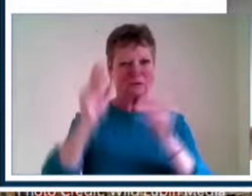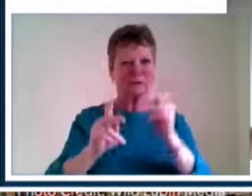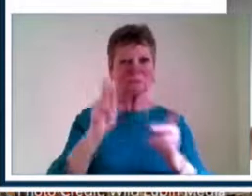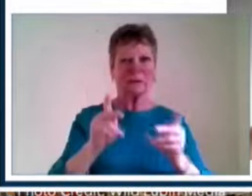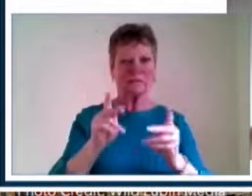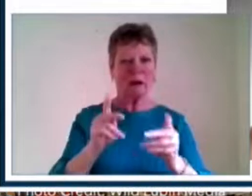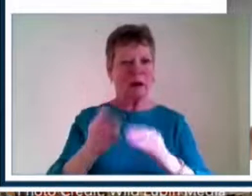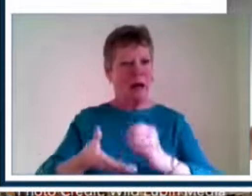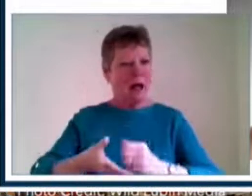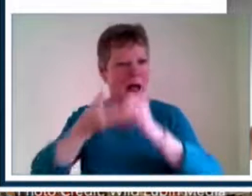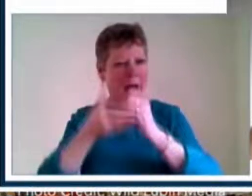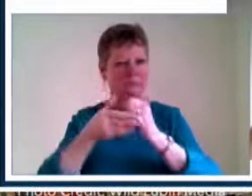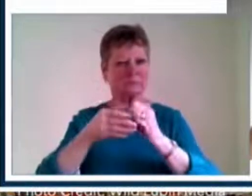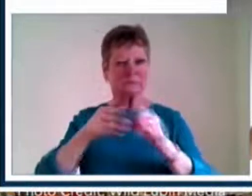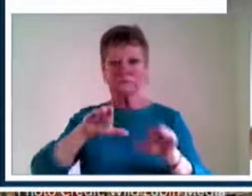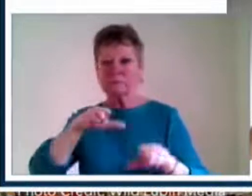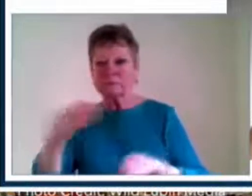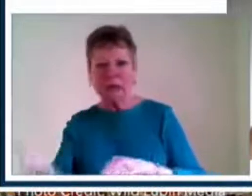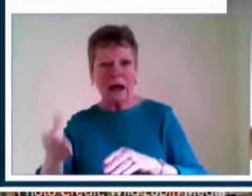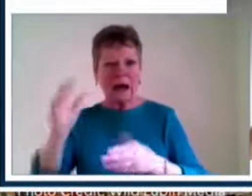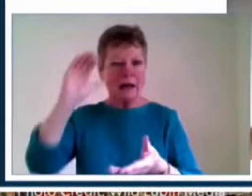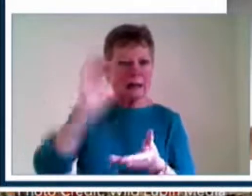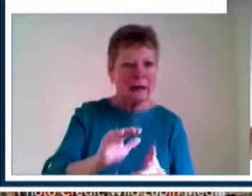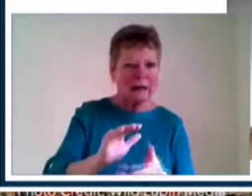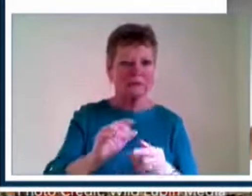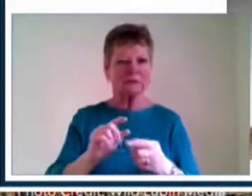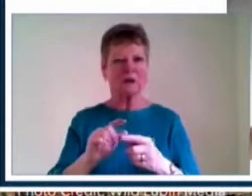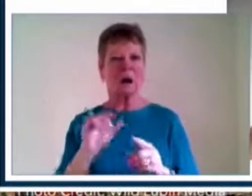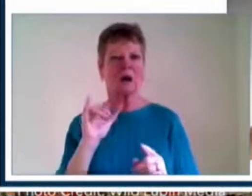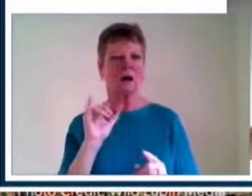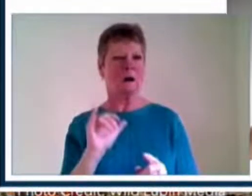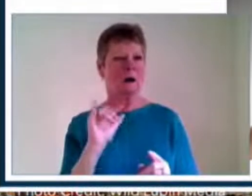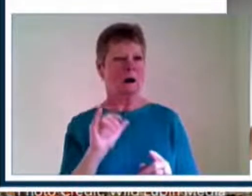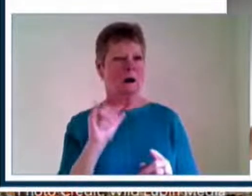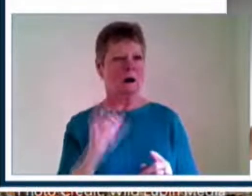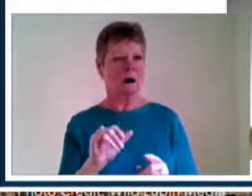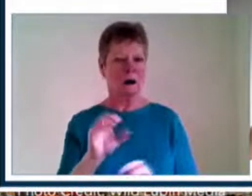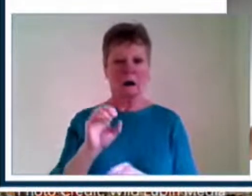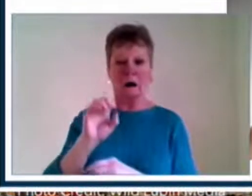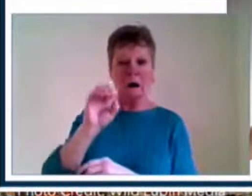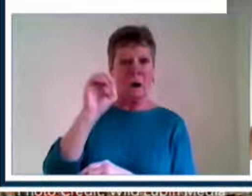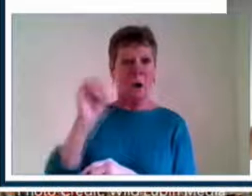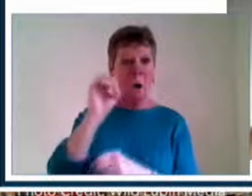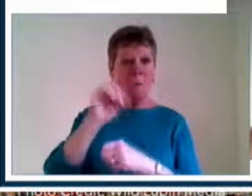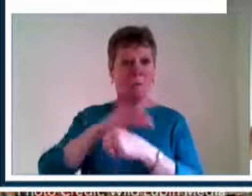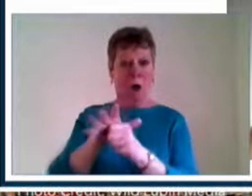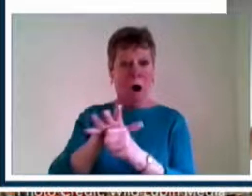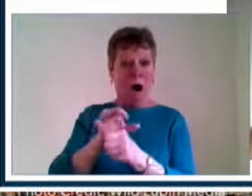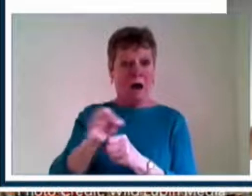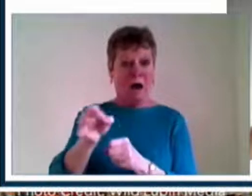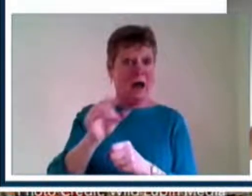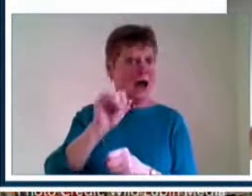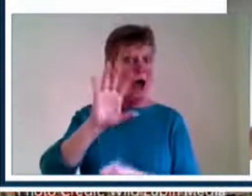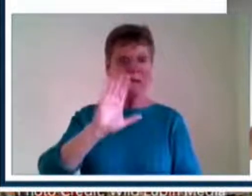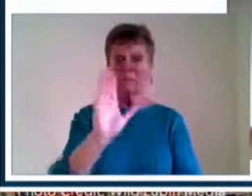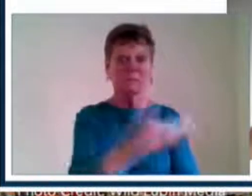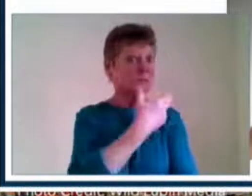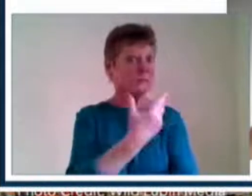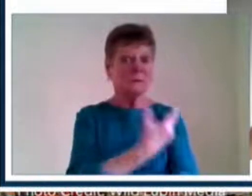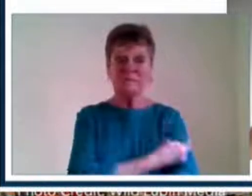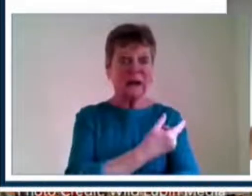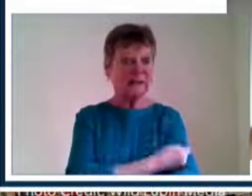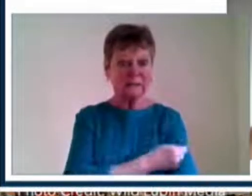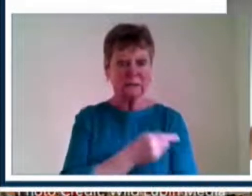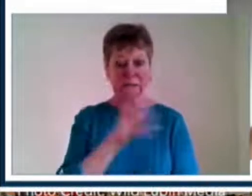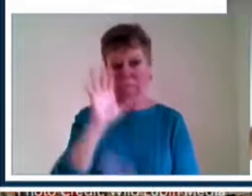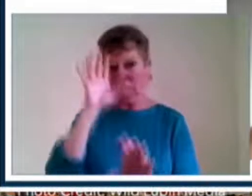from COVID-19. It tells us that the impact of the Omicron wave would have been far worse if our vaccine coverage was low.